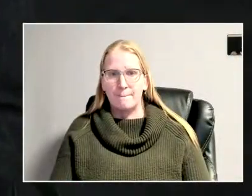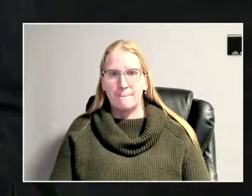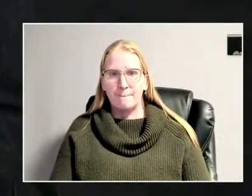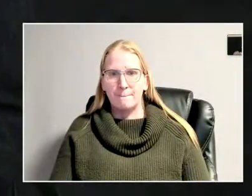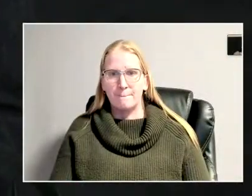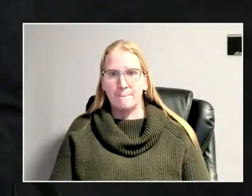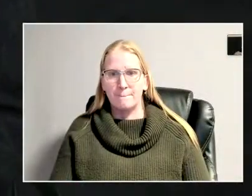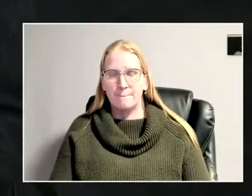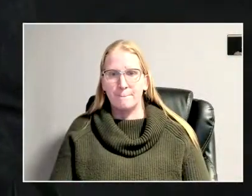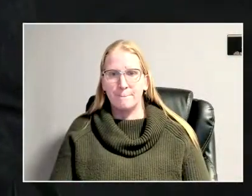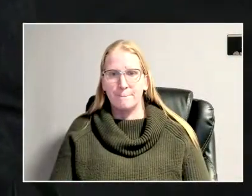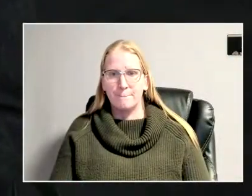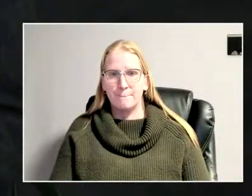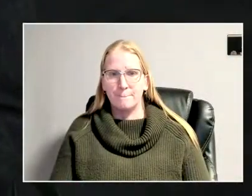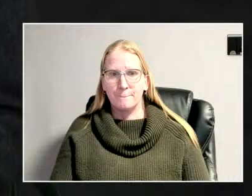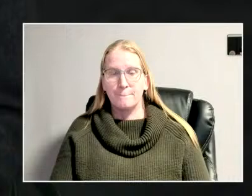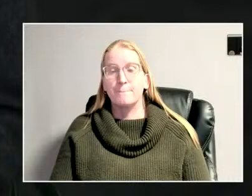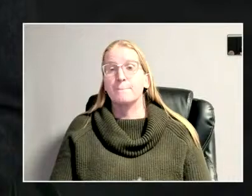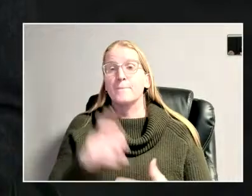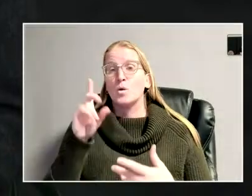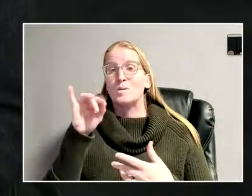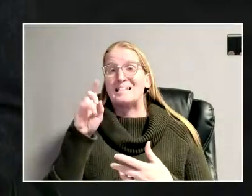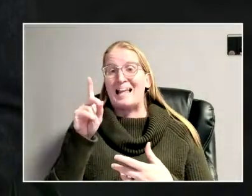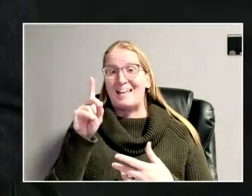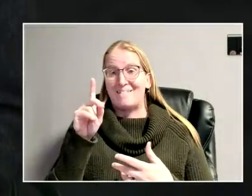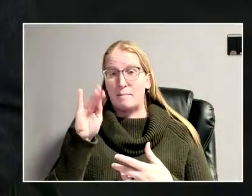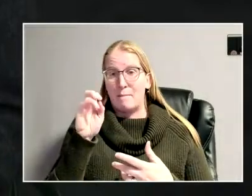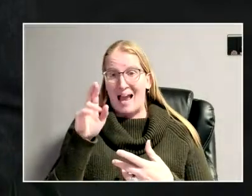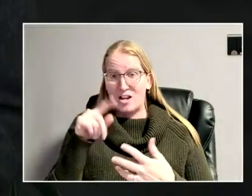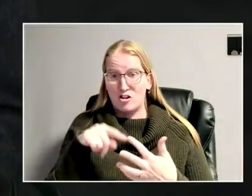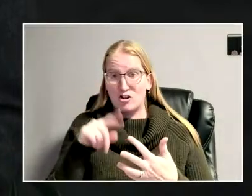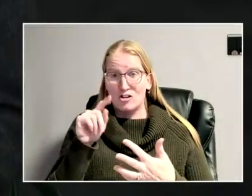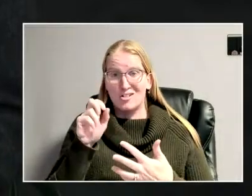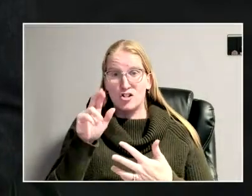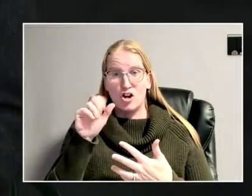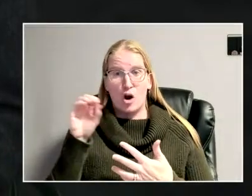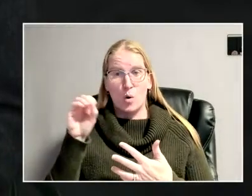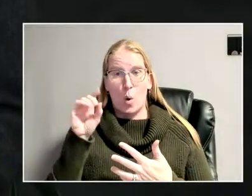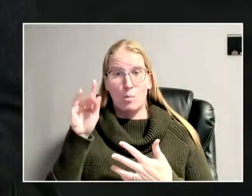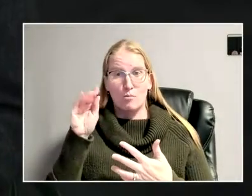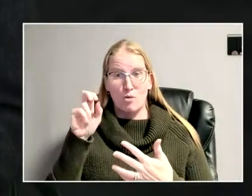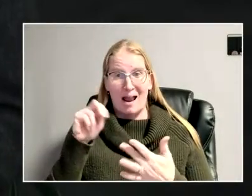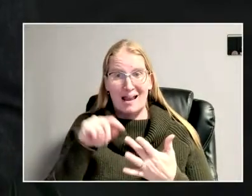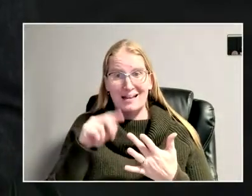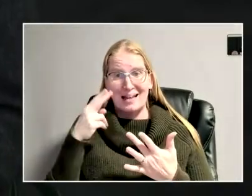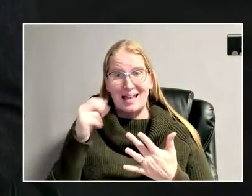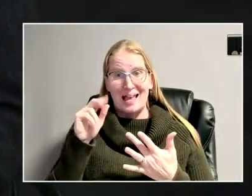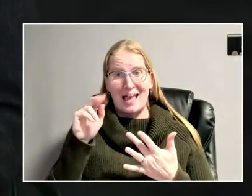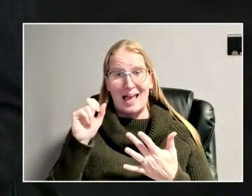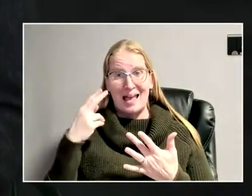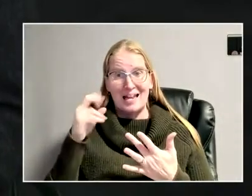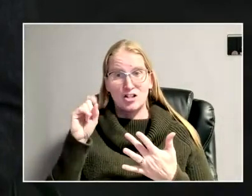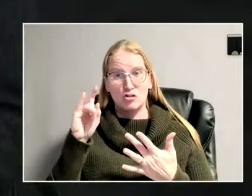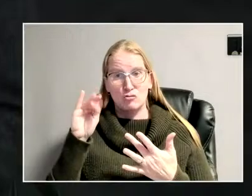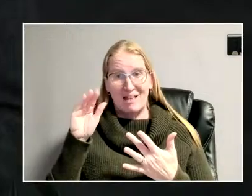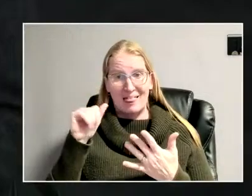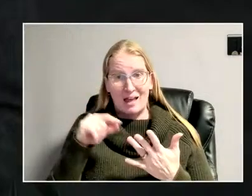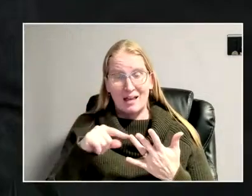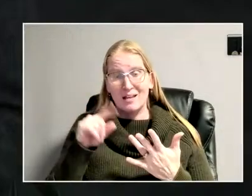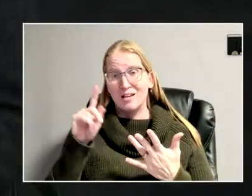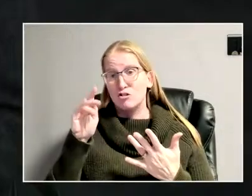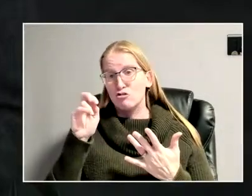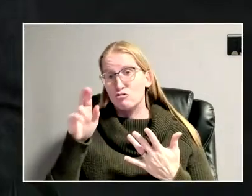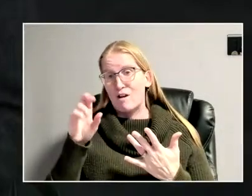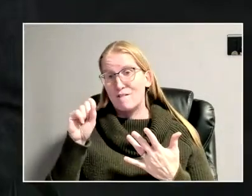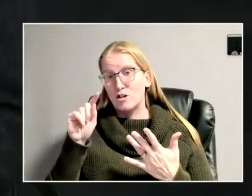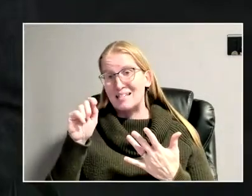nominations at this time are David Miner Tara O'Brien Hannah Silla Trevor